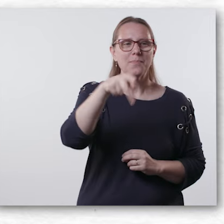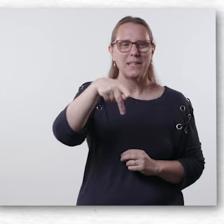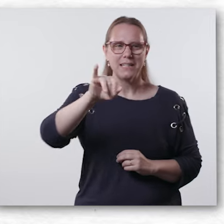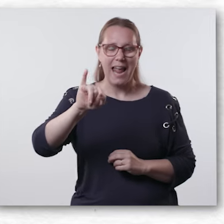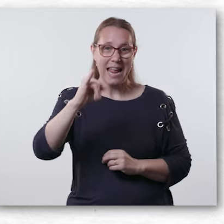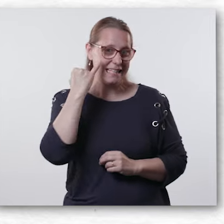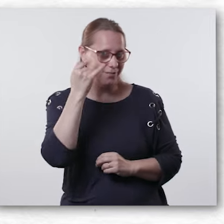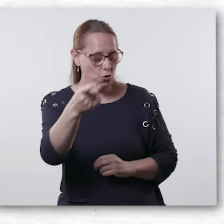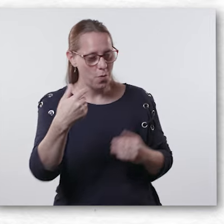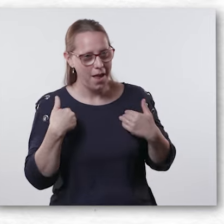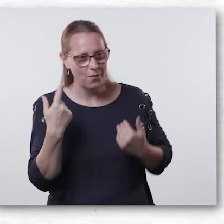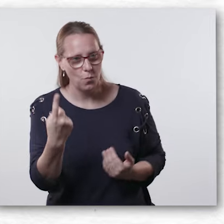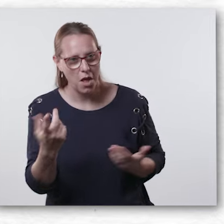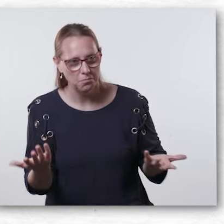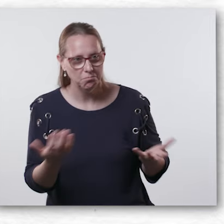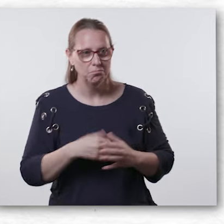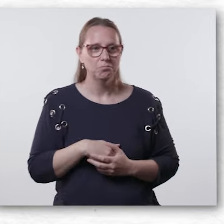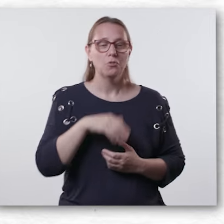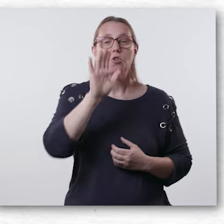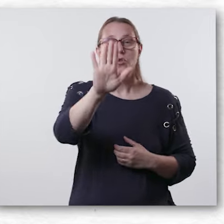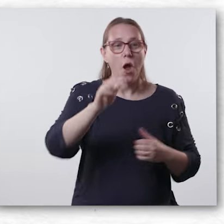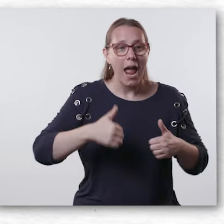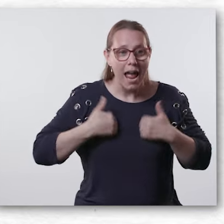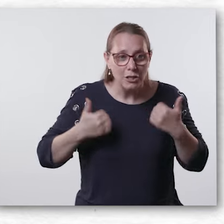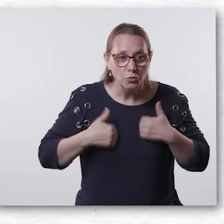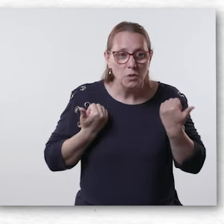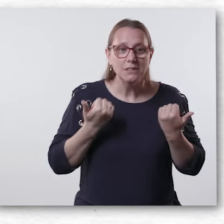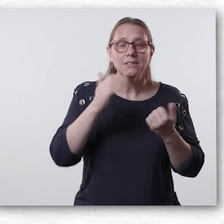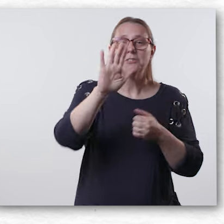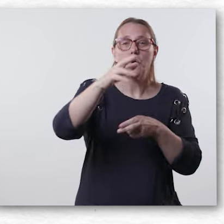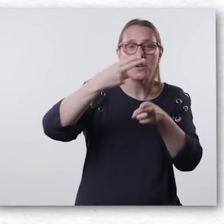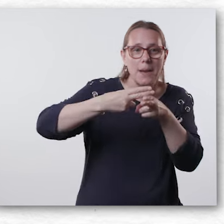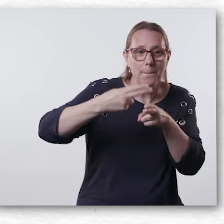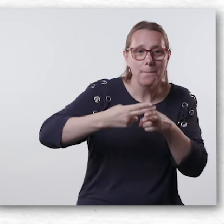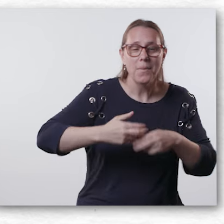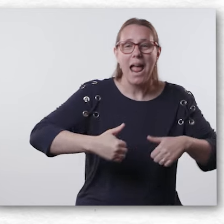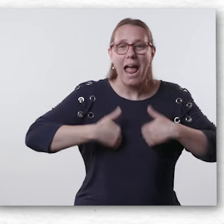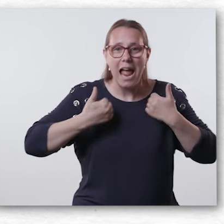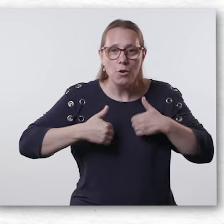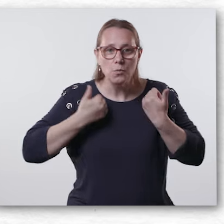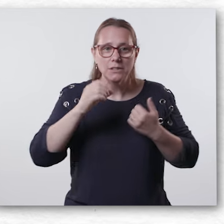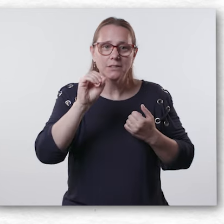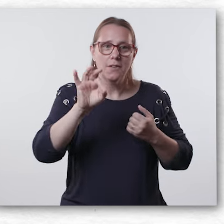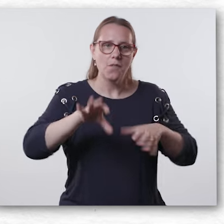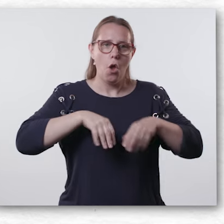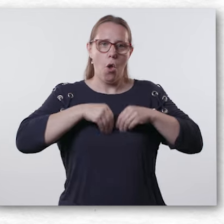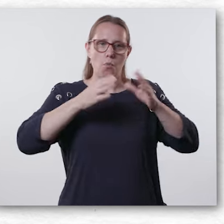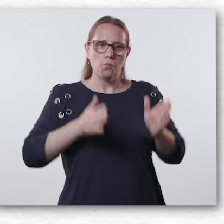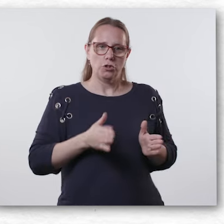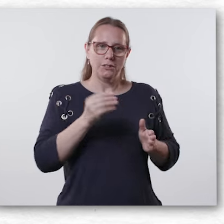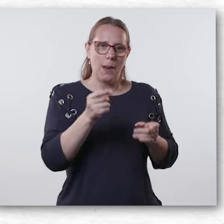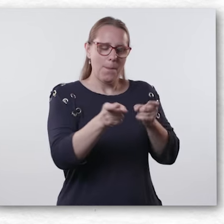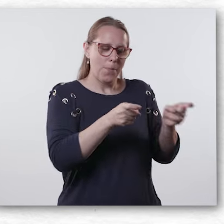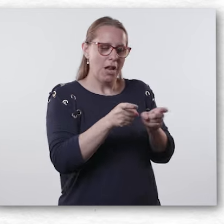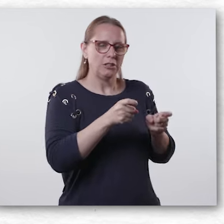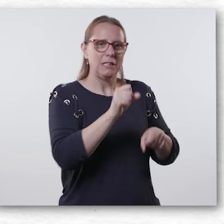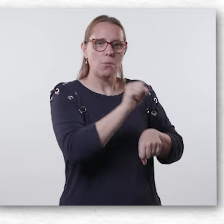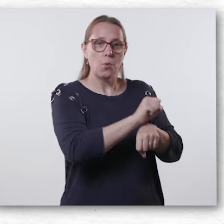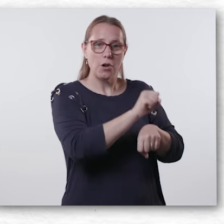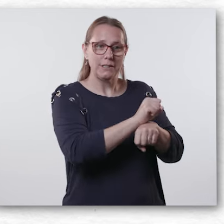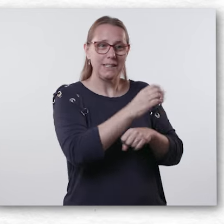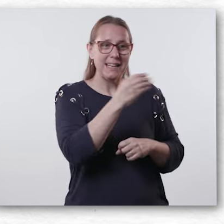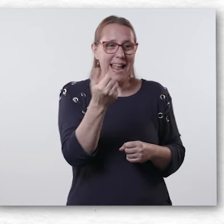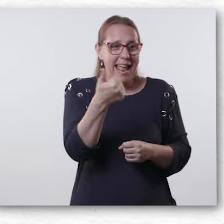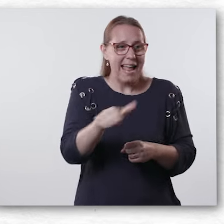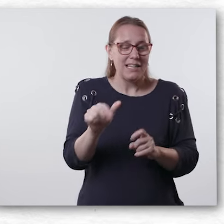you have one, your address, name and address of owners and managing employees, and any applicable